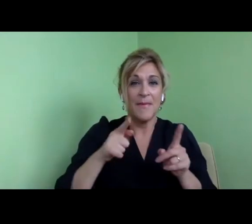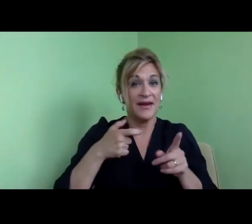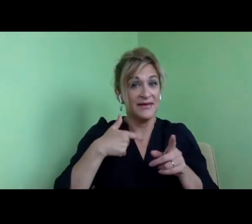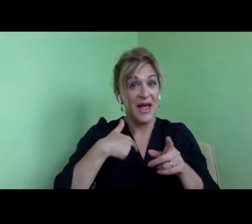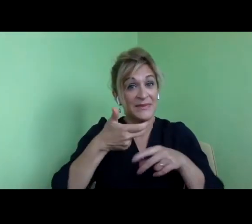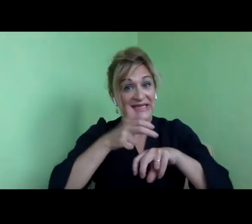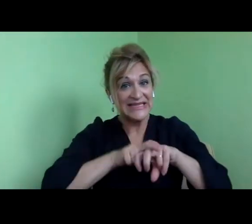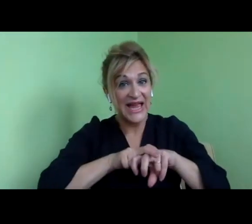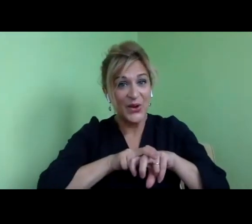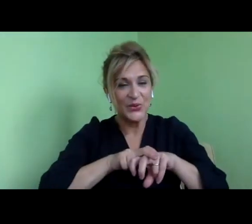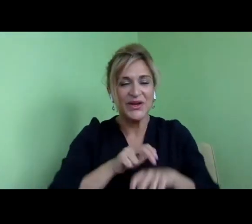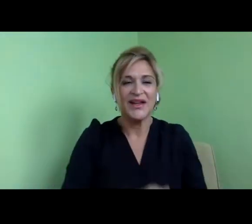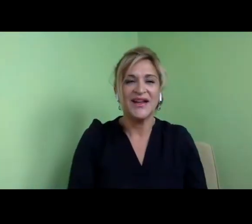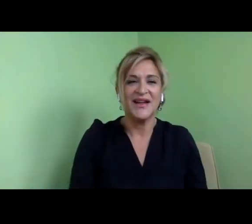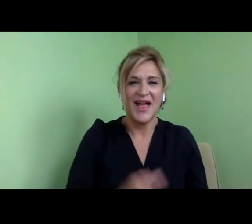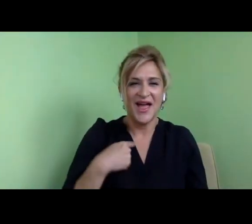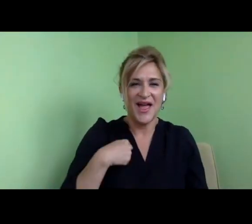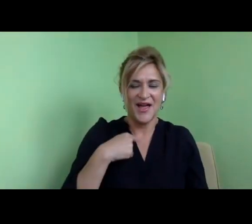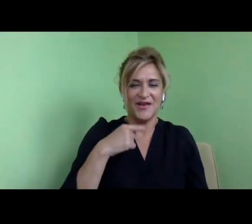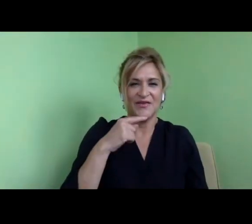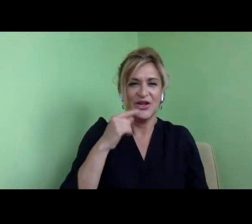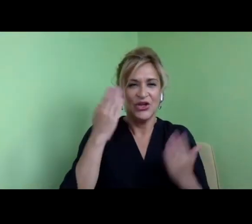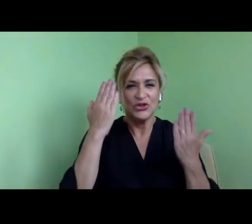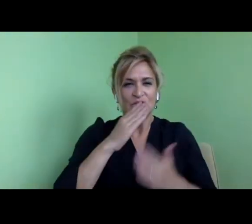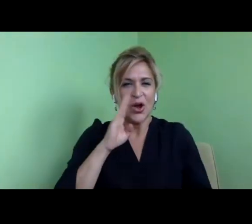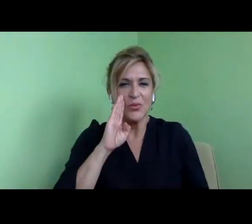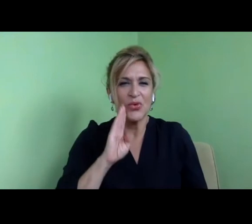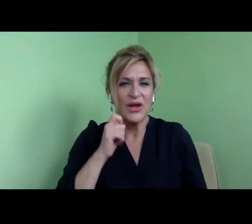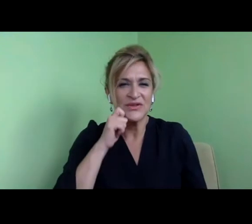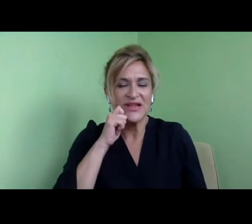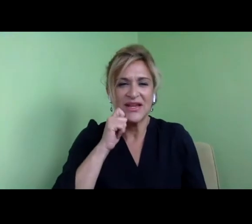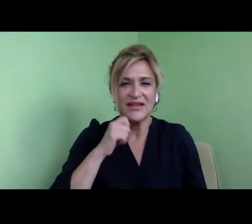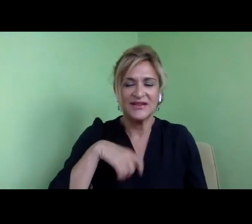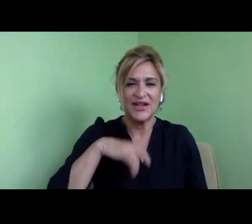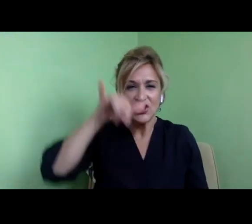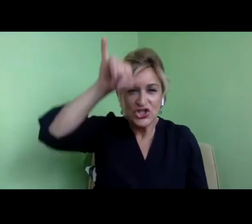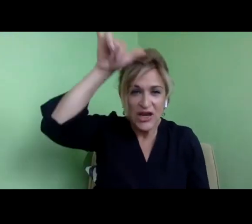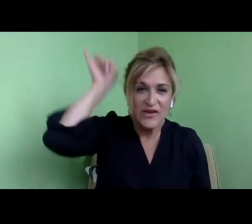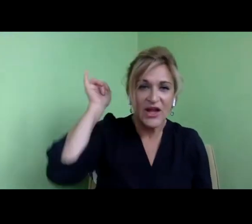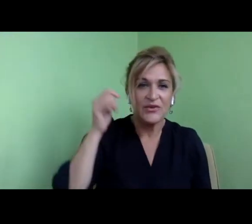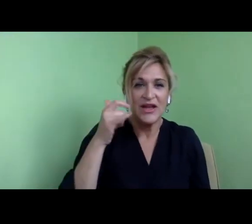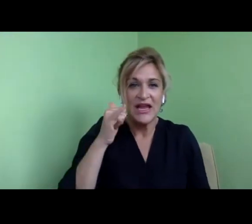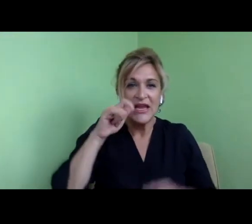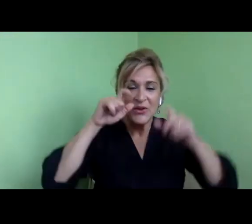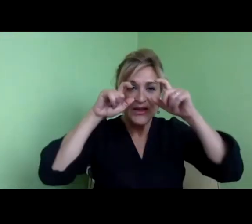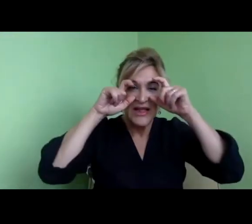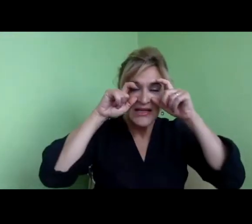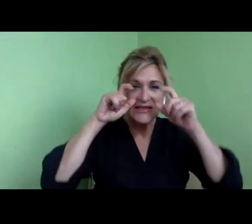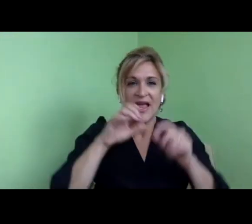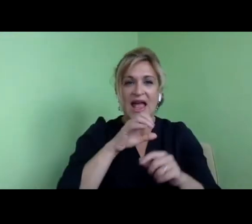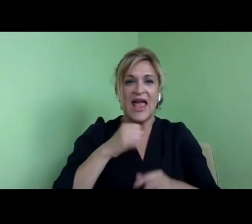and I have dark brown skin and a shaved head, yellow glasses, and a cowrie shell necklace,